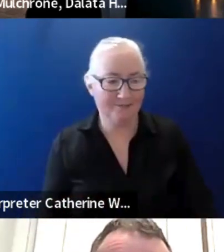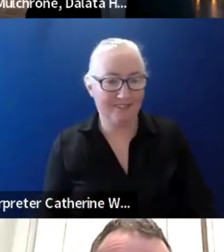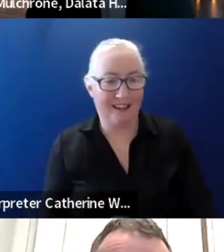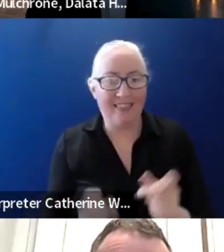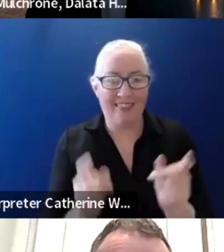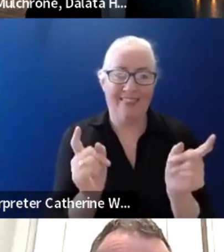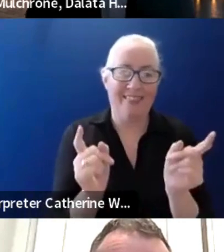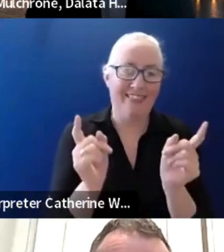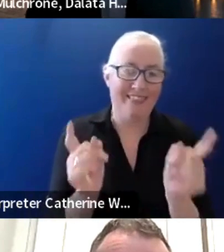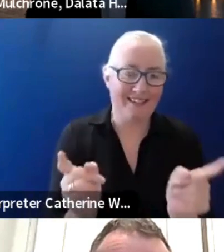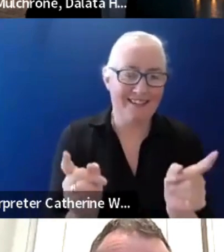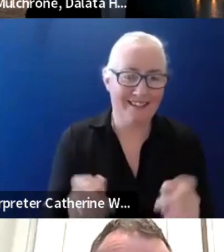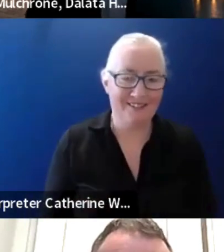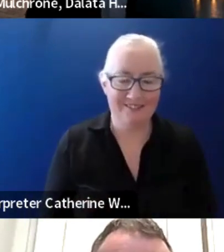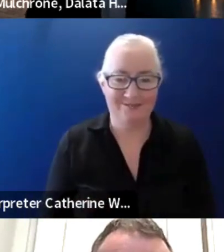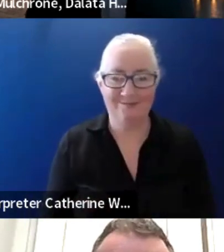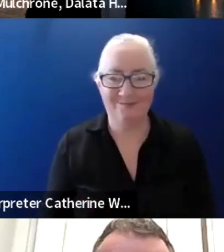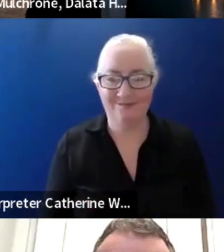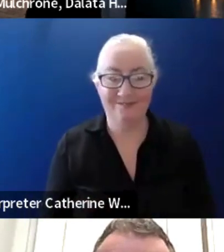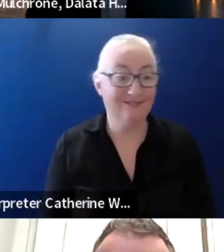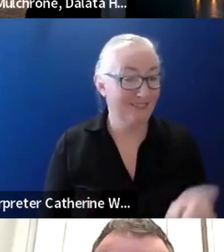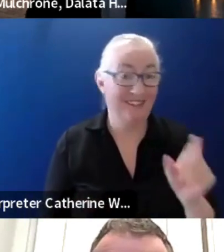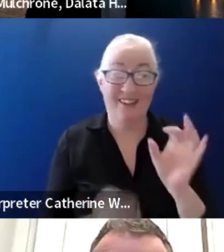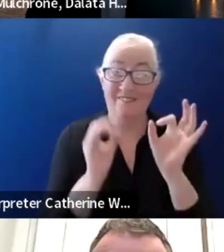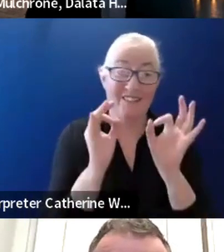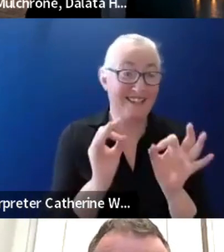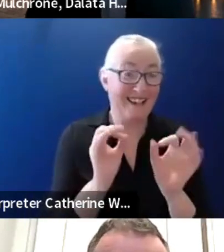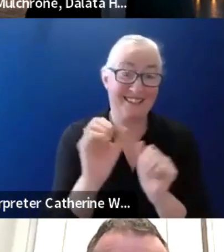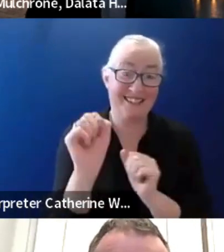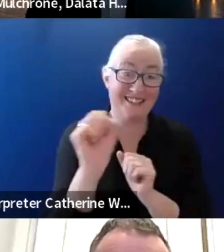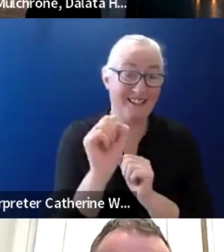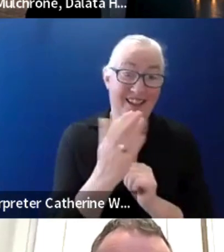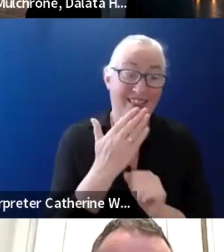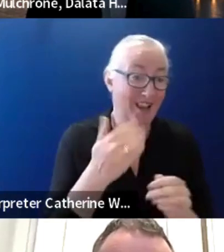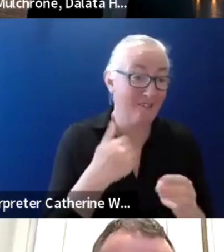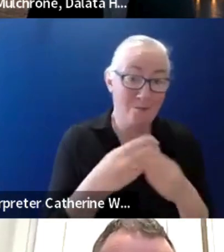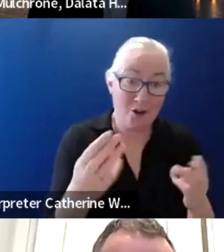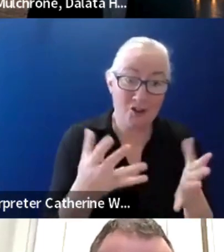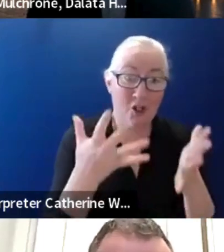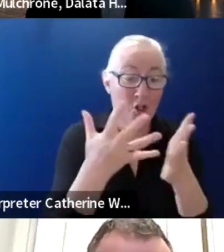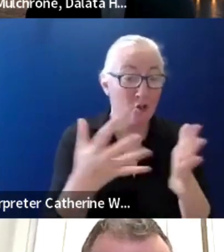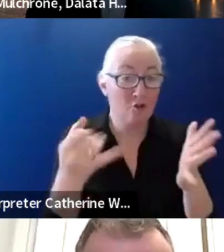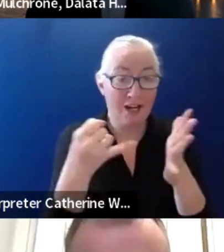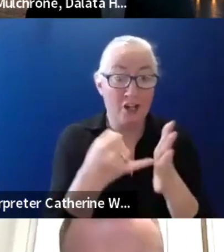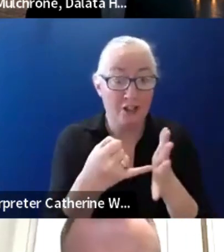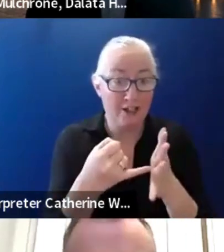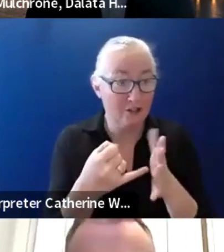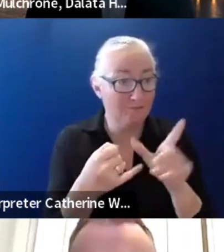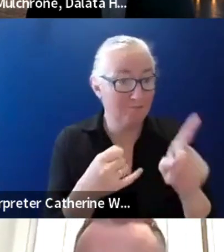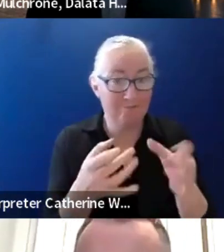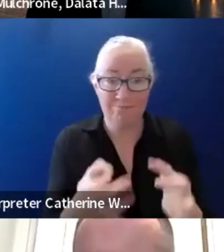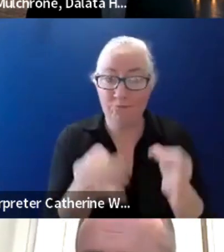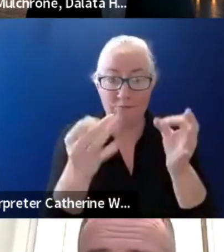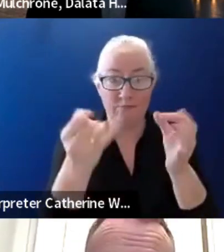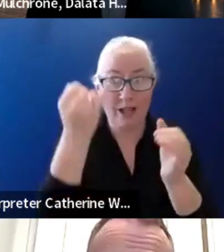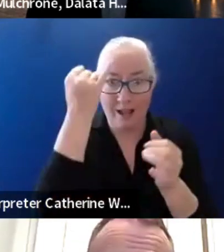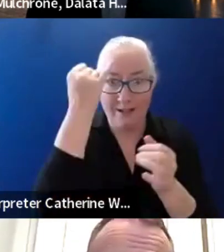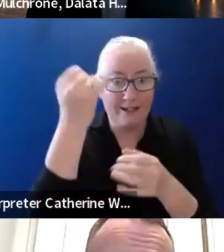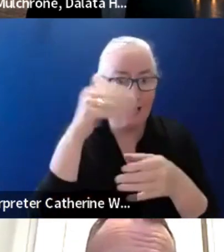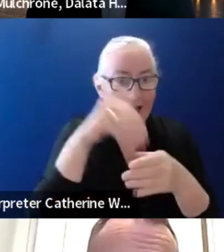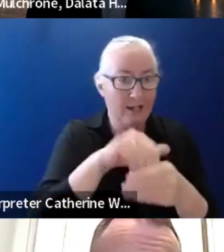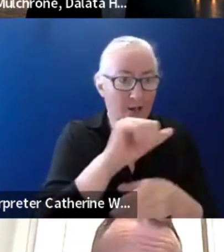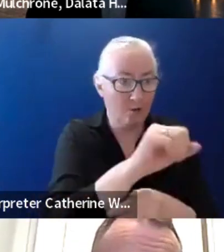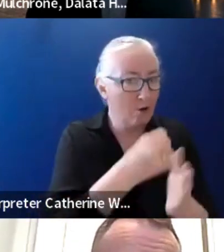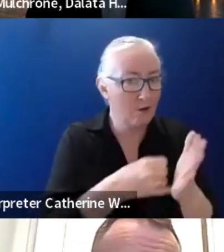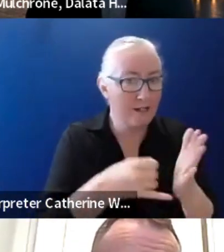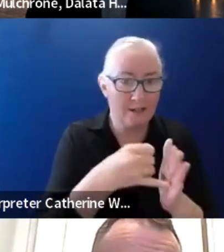That's it from me. Fantastic. Fantastic, Stephen, and thank you very much, and congratulations on such a great initiative within the organisation as well.